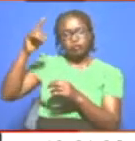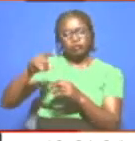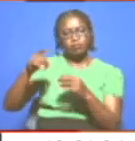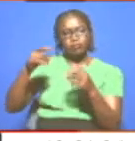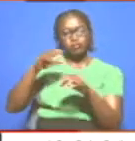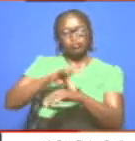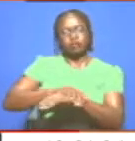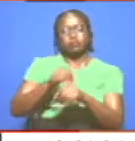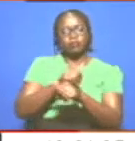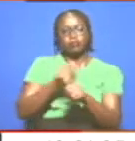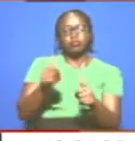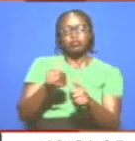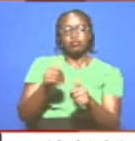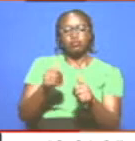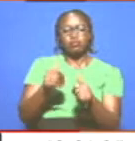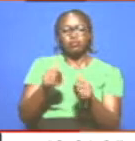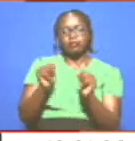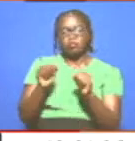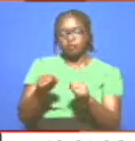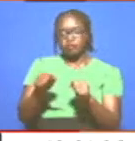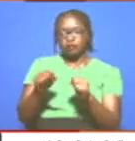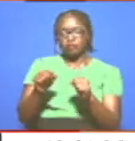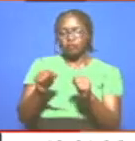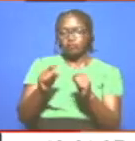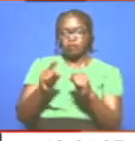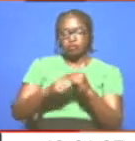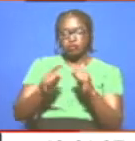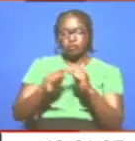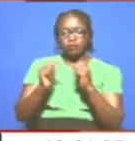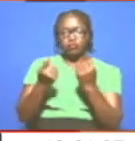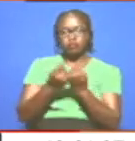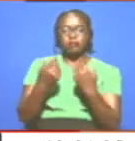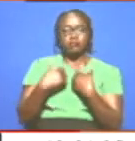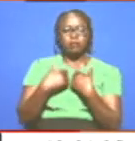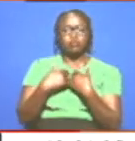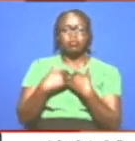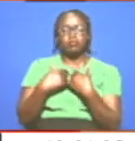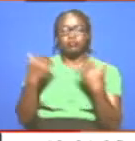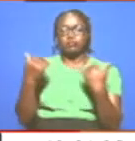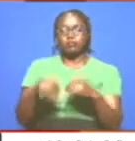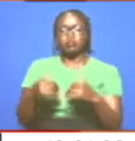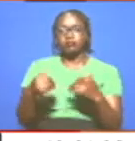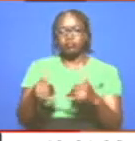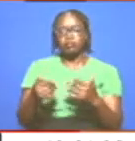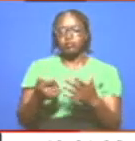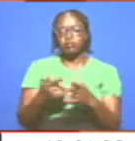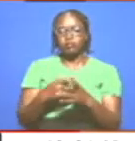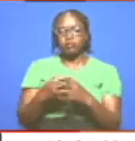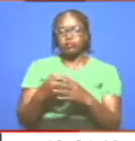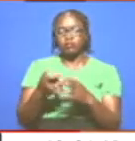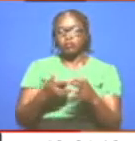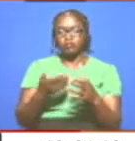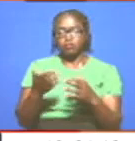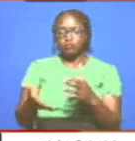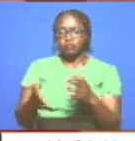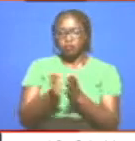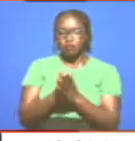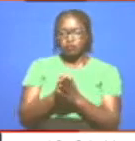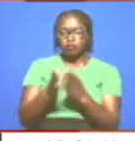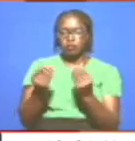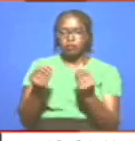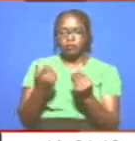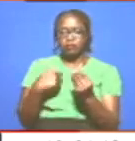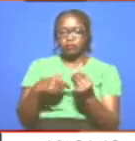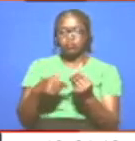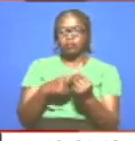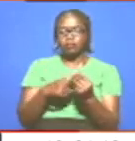So whereby we can have six teams playing, and from there, I think it will be easier for even selectors to select